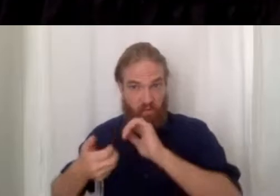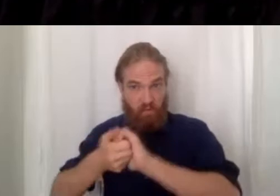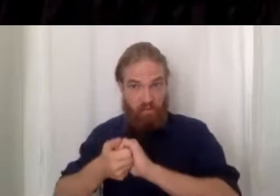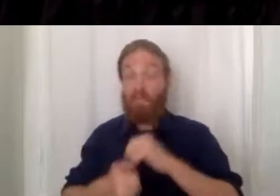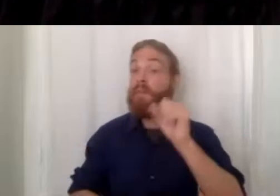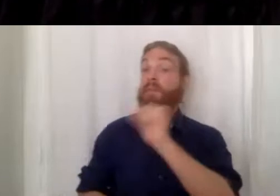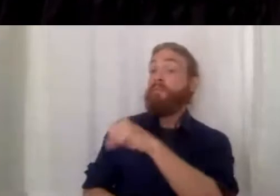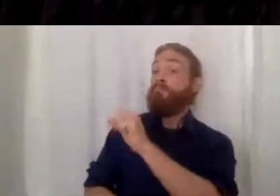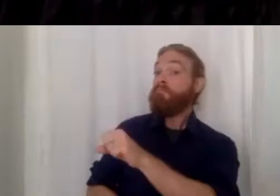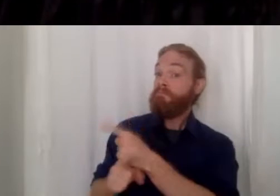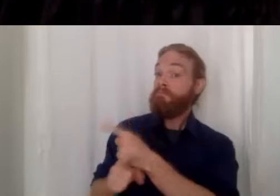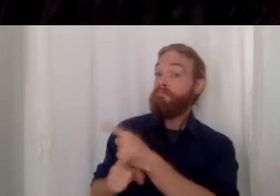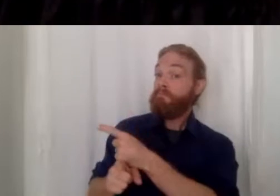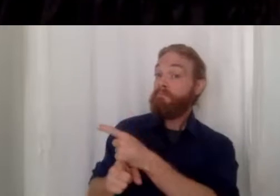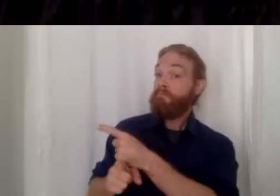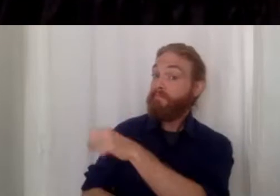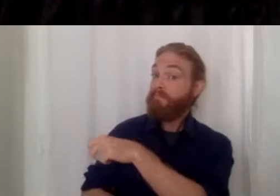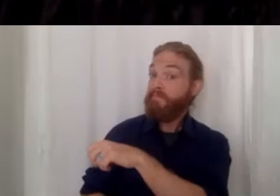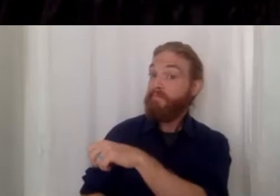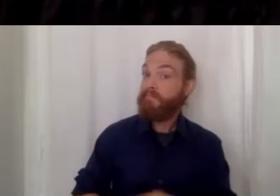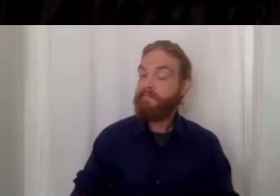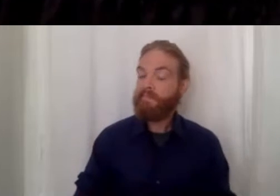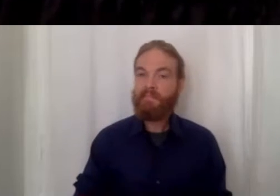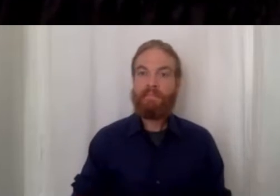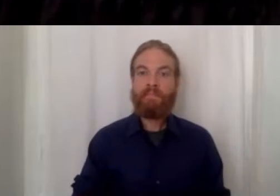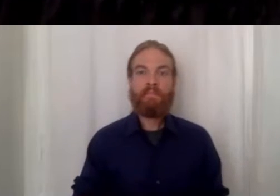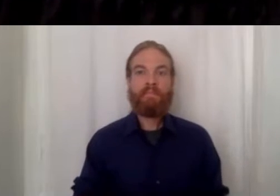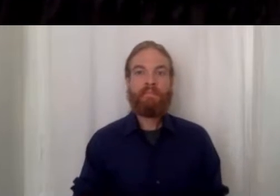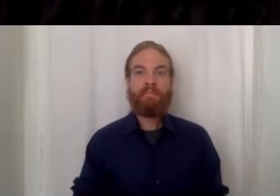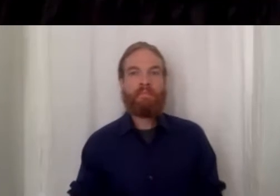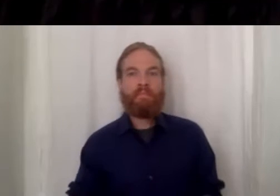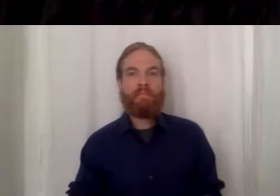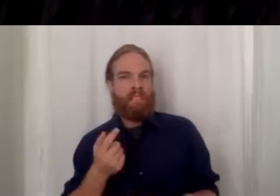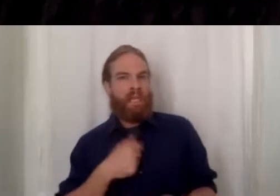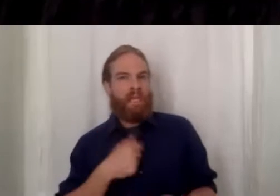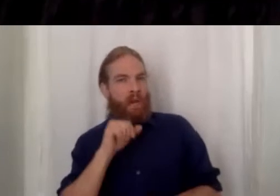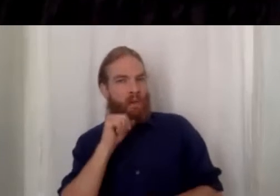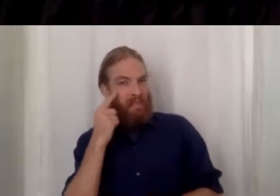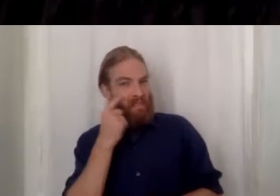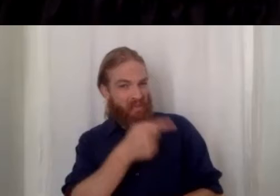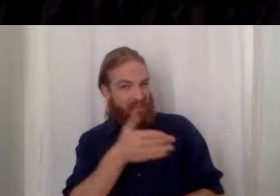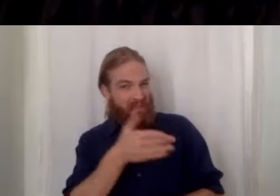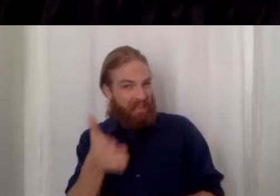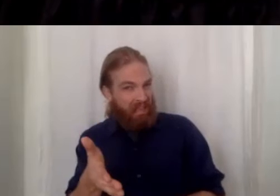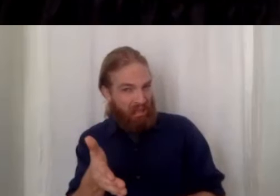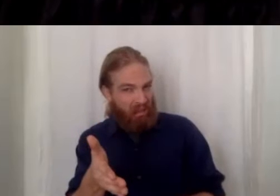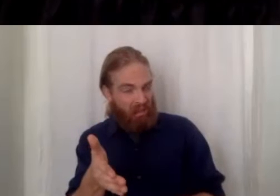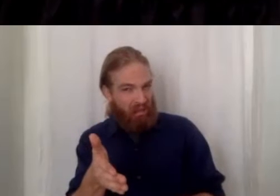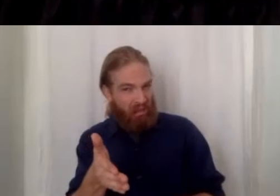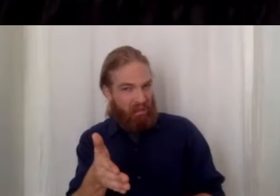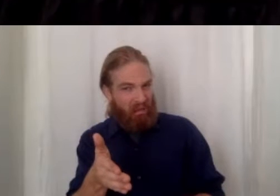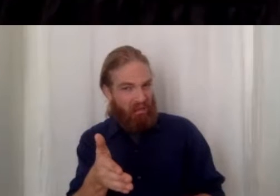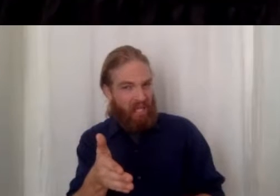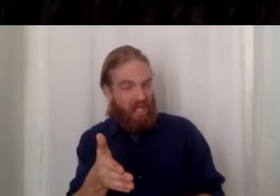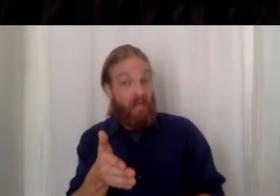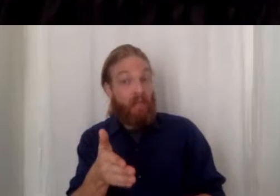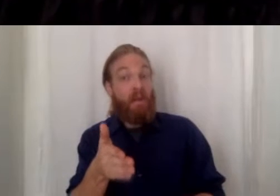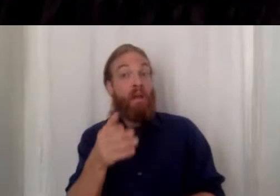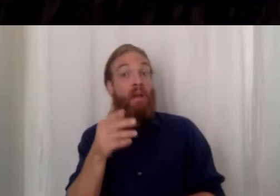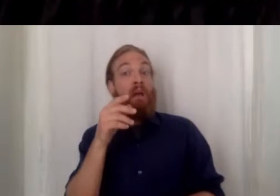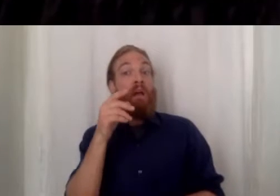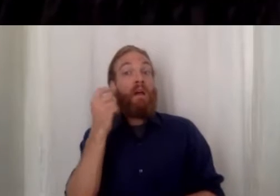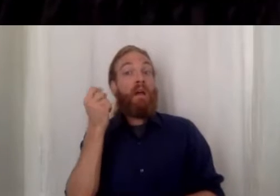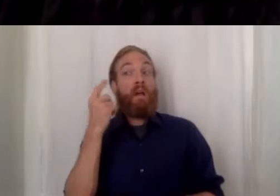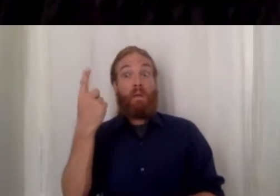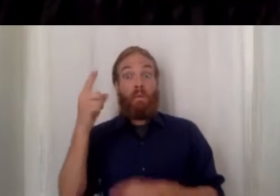there, but through one of the entrances, there's our Women's, Infant, and Children Clinic, and then on